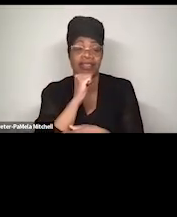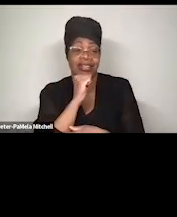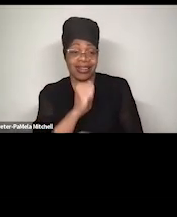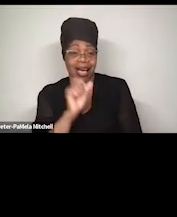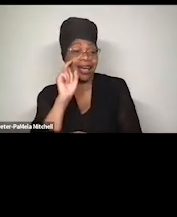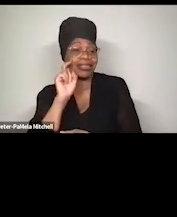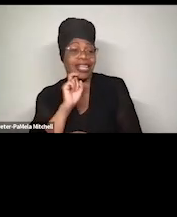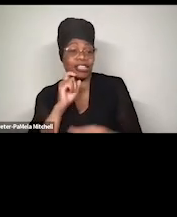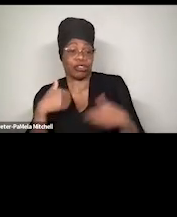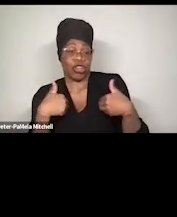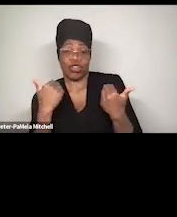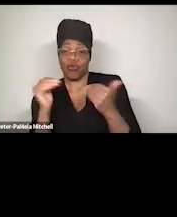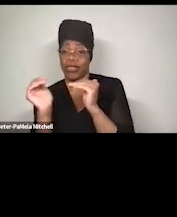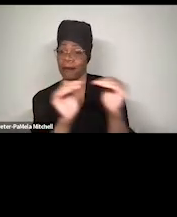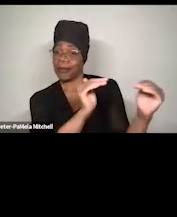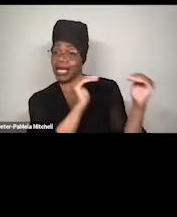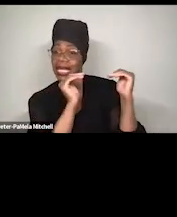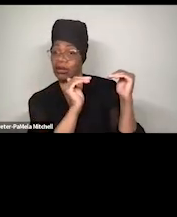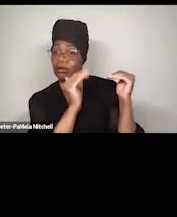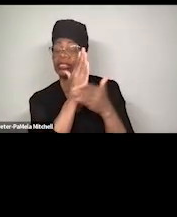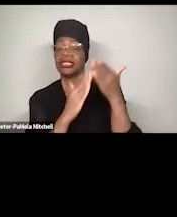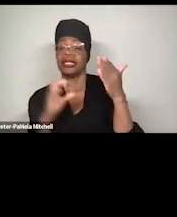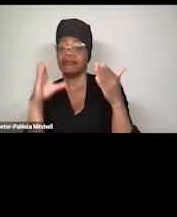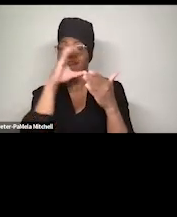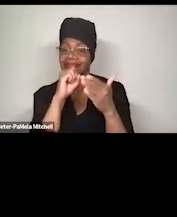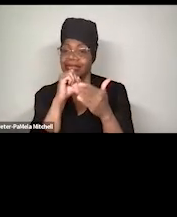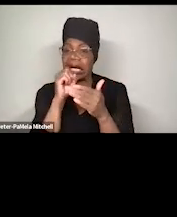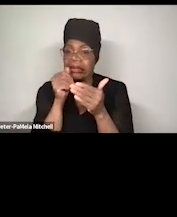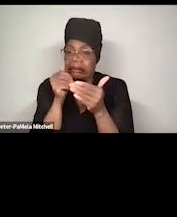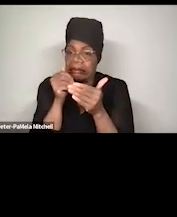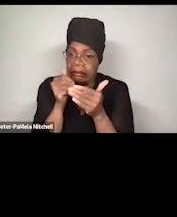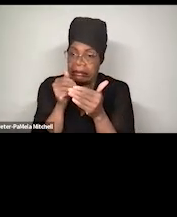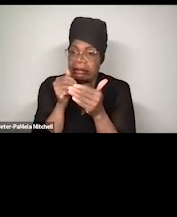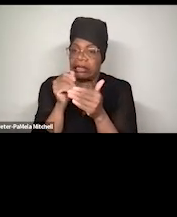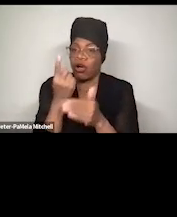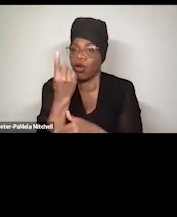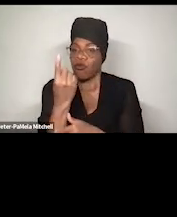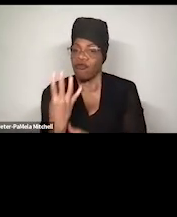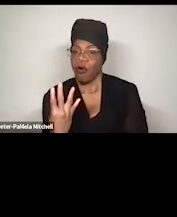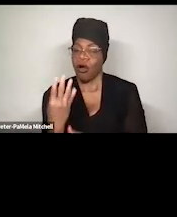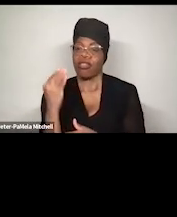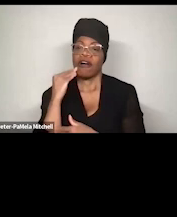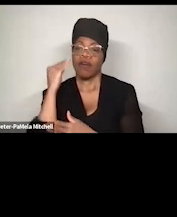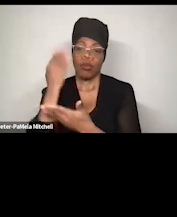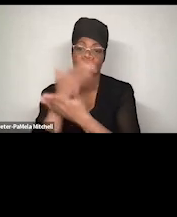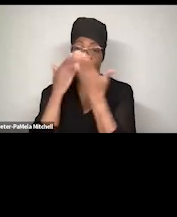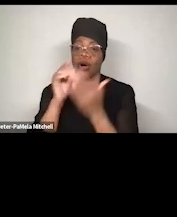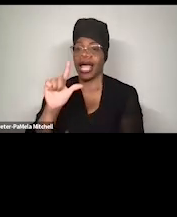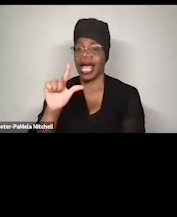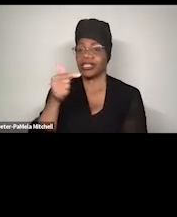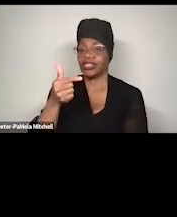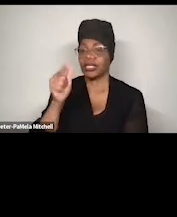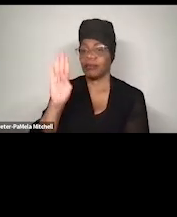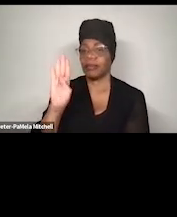minority youth peers. In some estimates, nearly a quarter of homeless youth are LGBTQ plus. I think it's